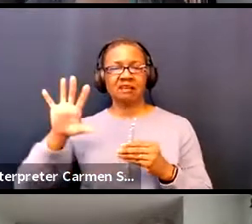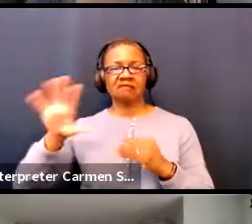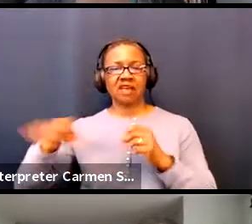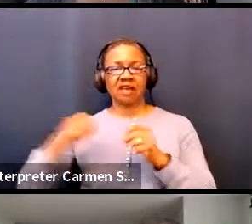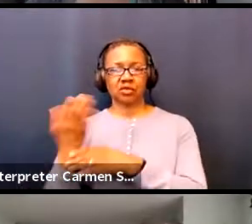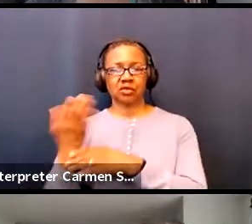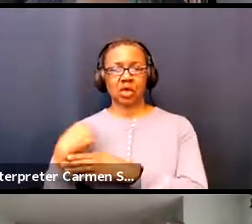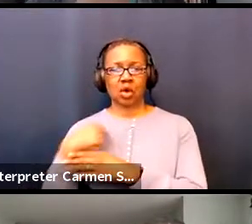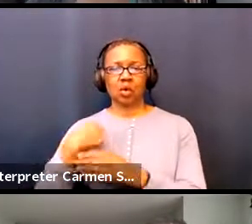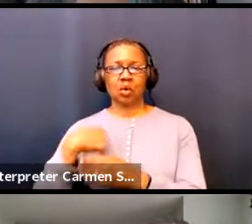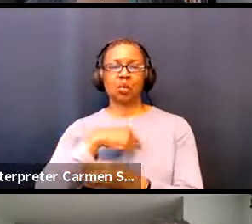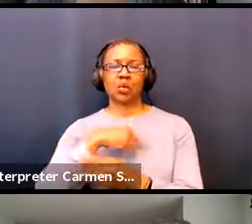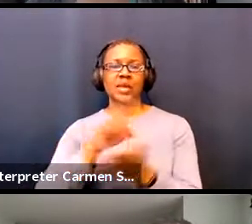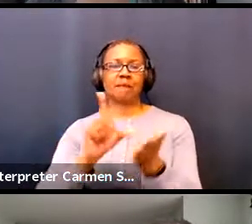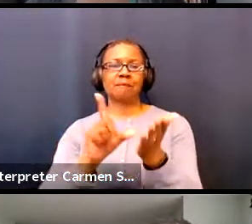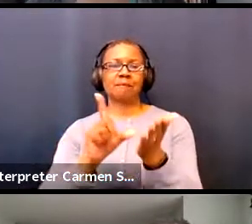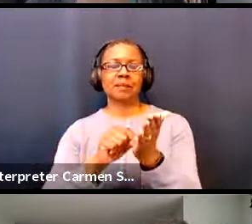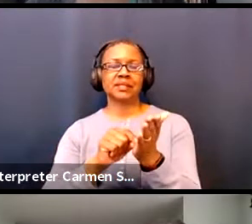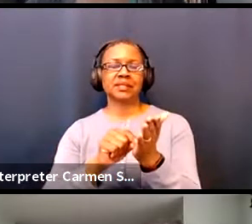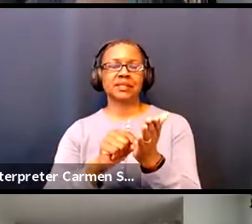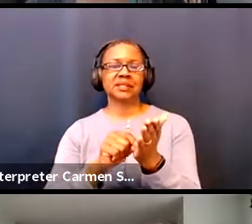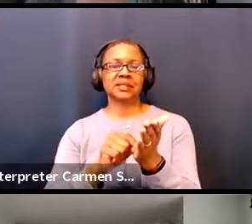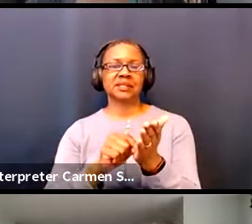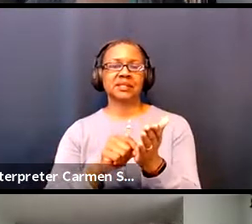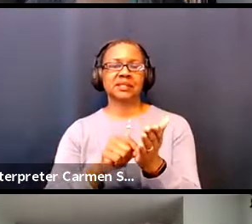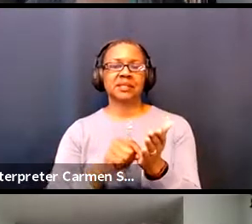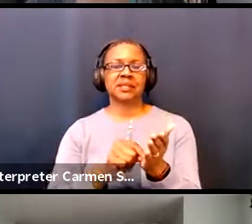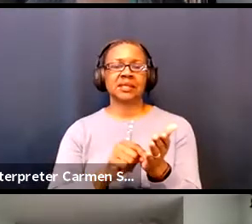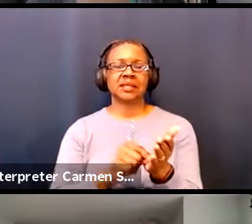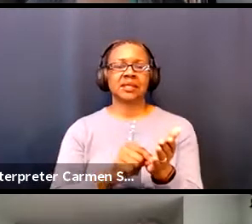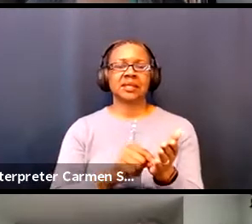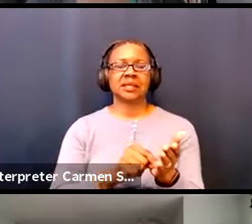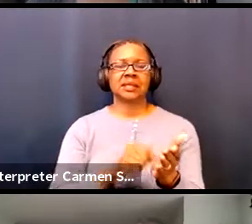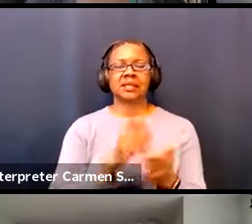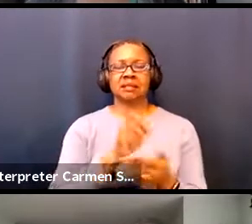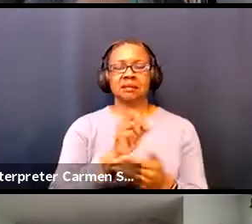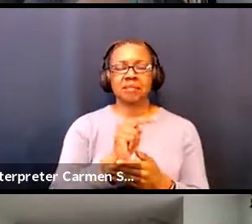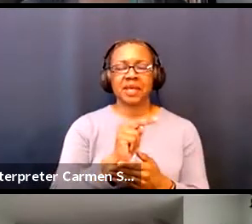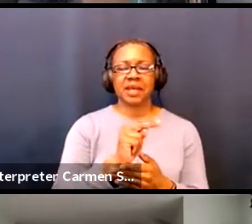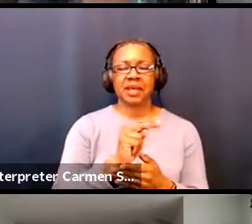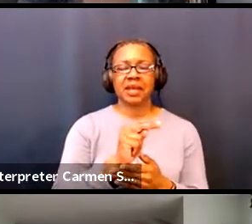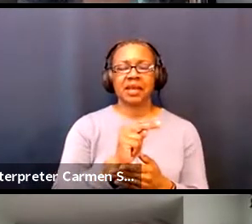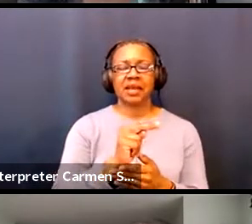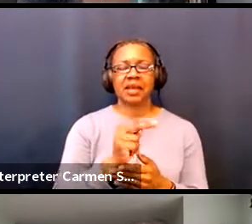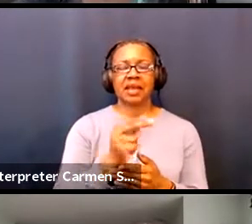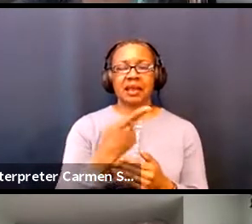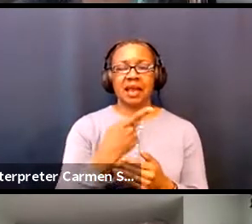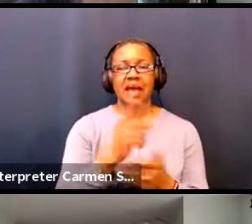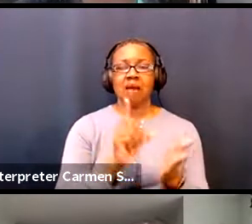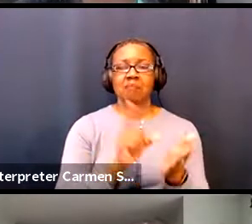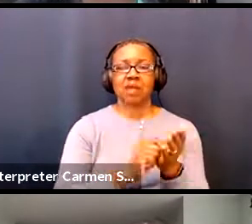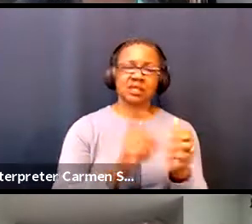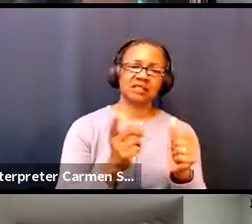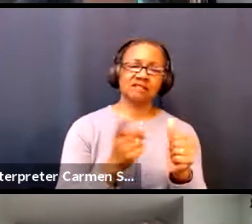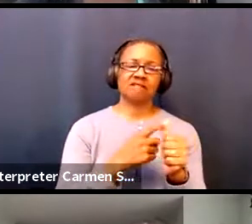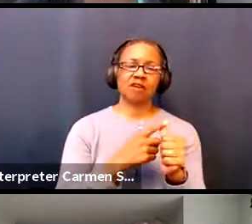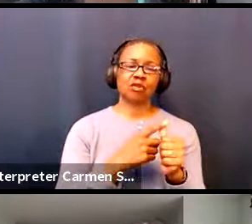we published, Ben Helpend and I, and a number of other researchers, published the first